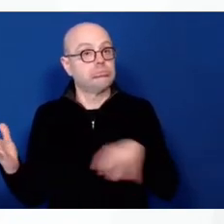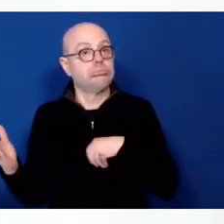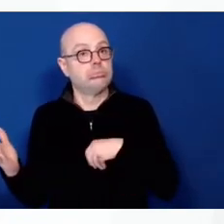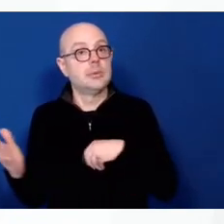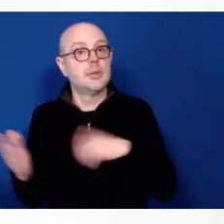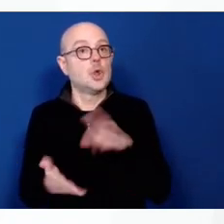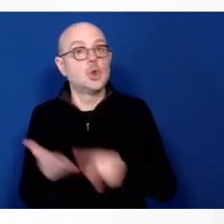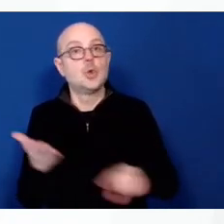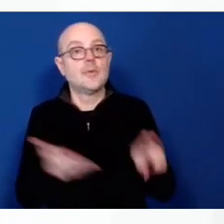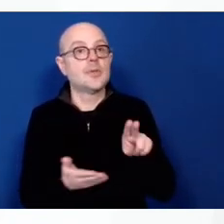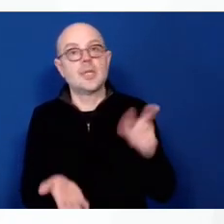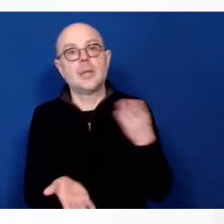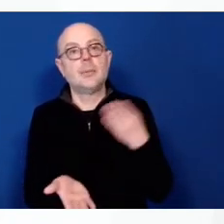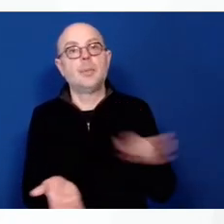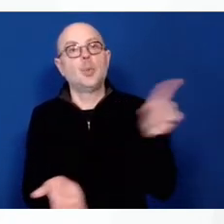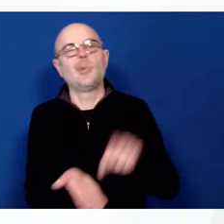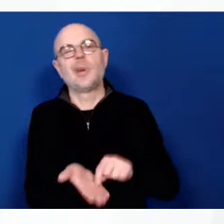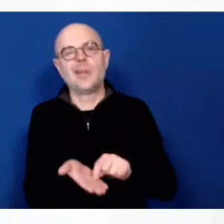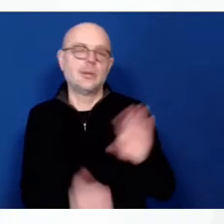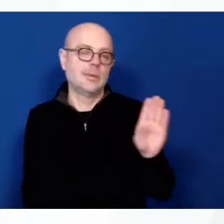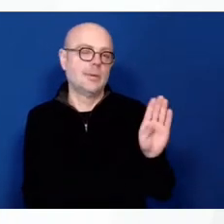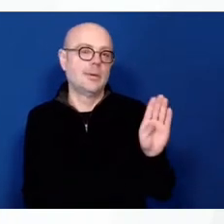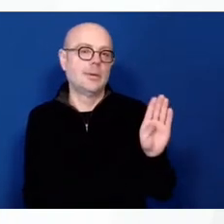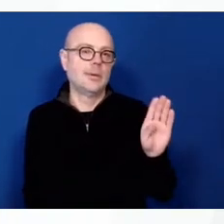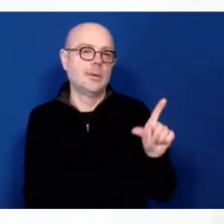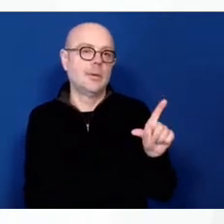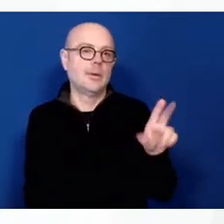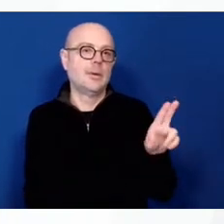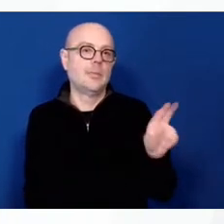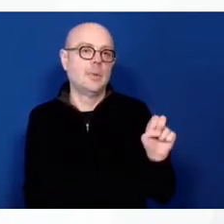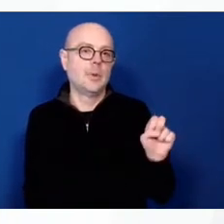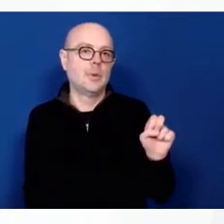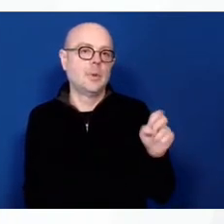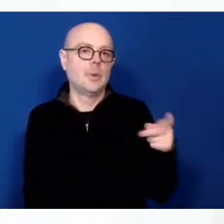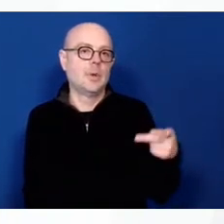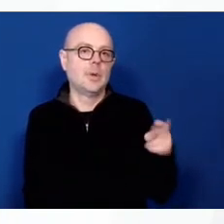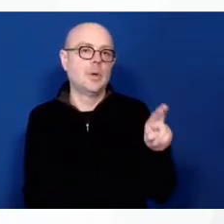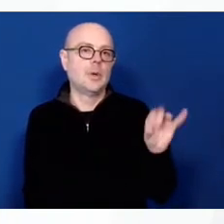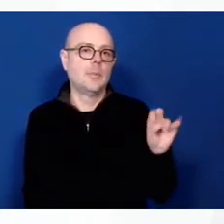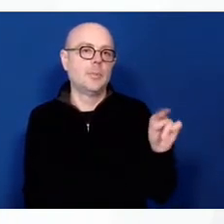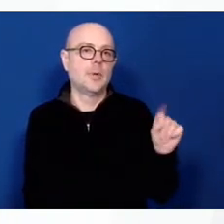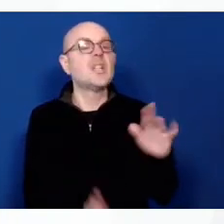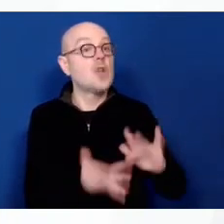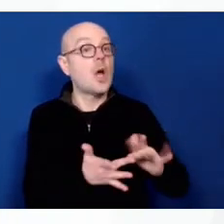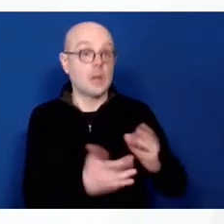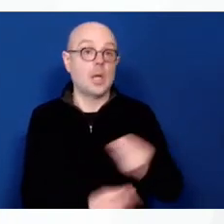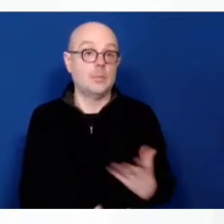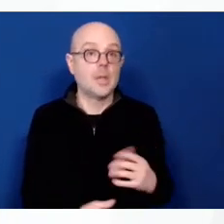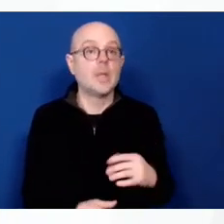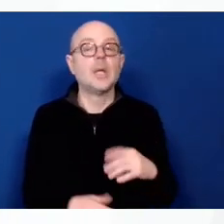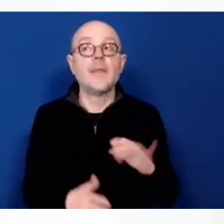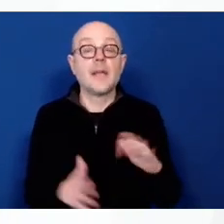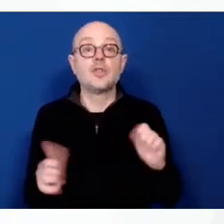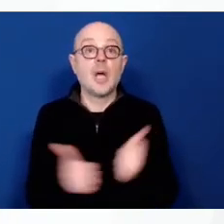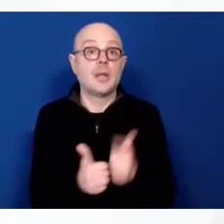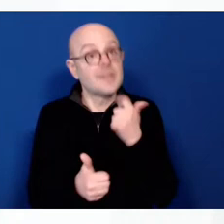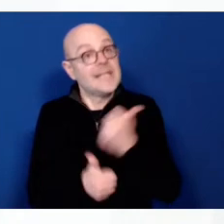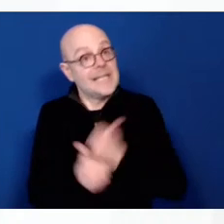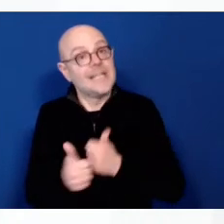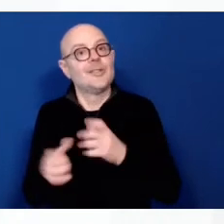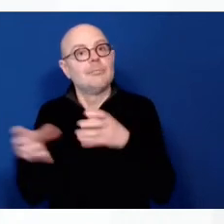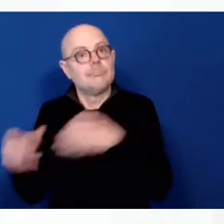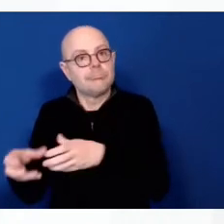online. And that alignment, of course, is challenging because the individual units are enterprising and